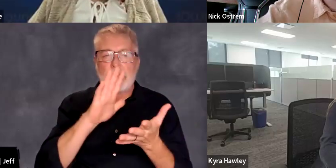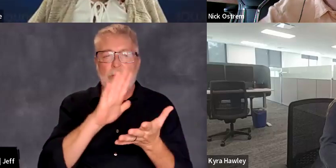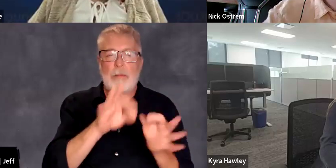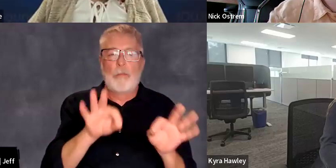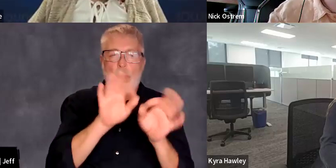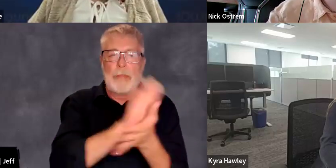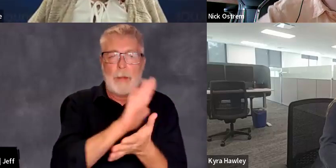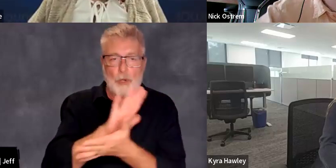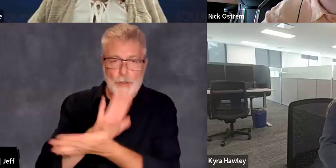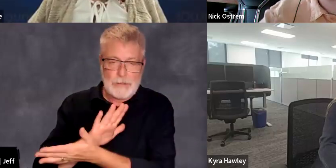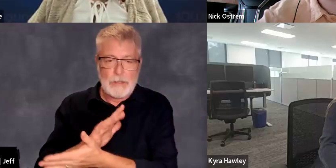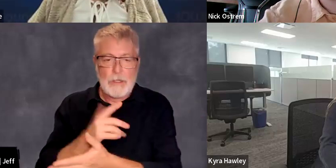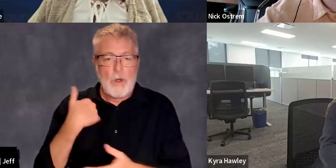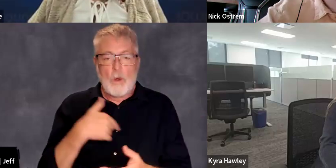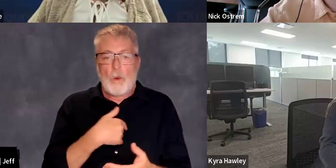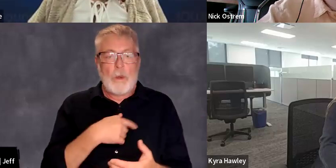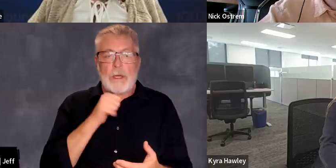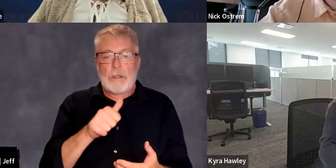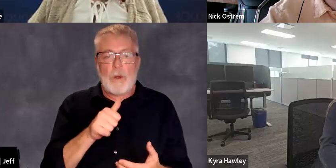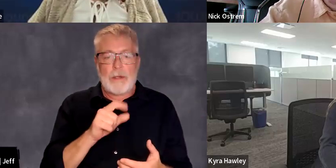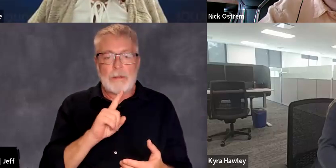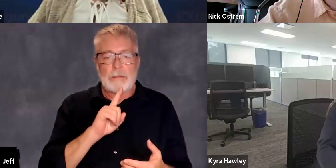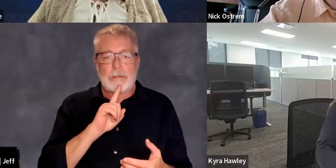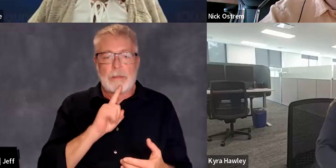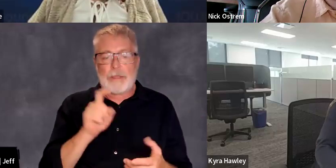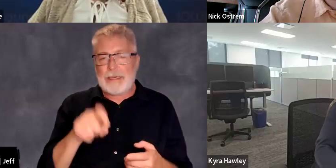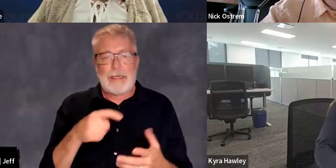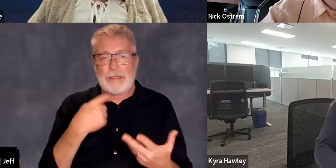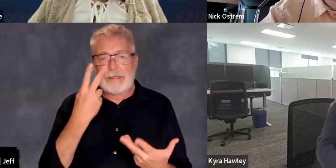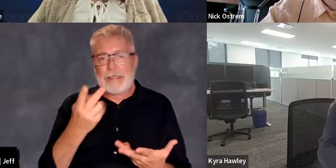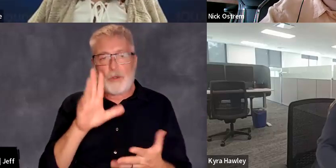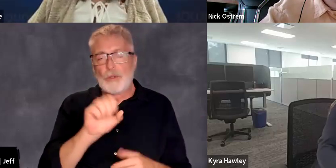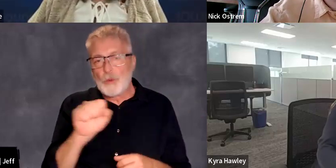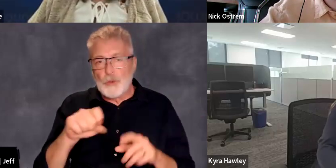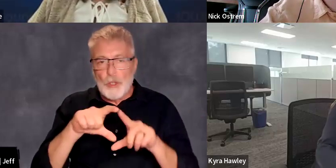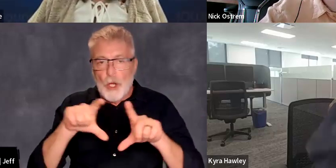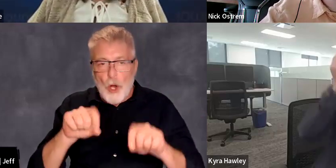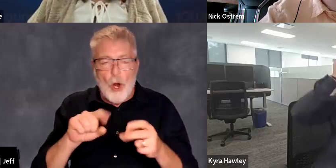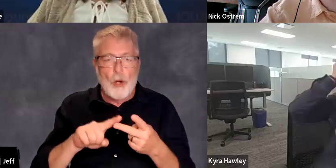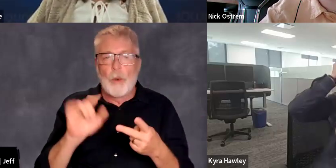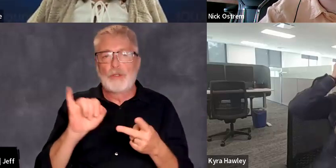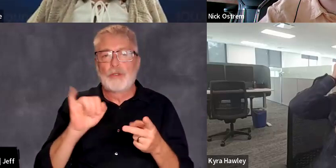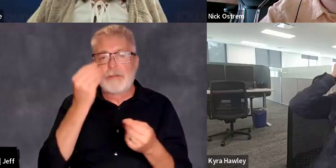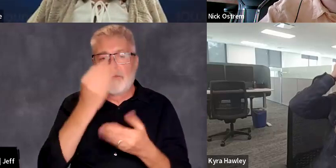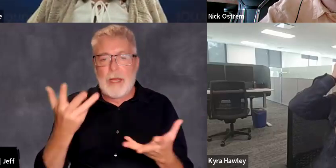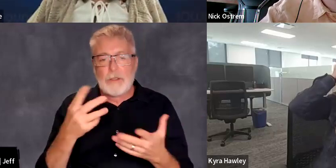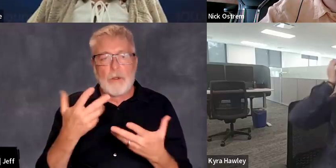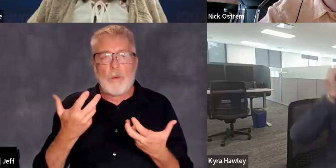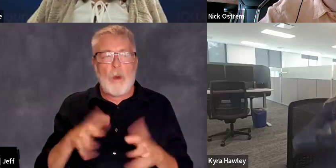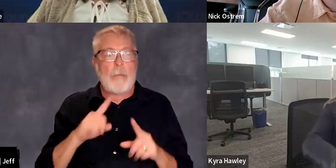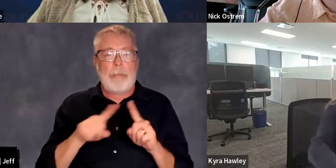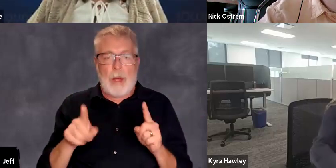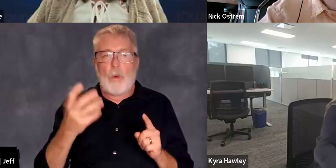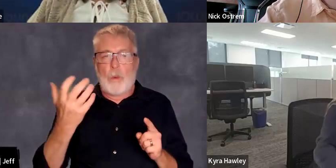to say we at Disaster PrepWise do not actually need to see your social security card and your insurance information, but we do want you to